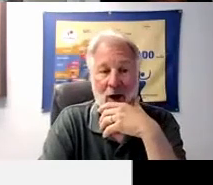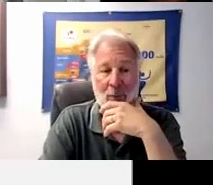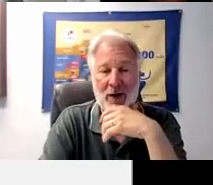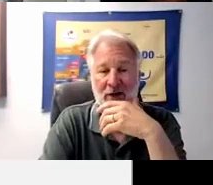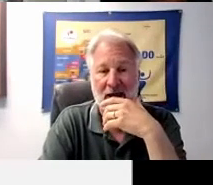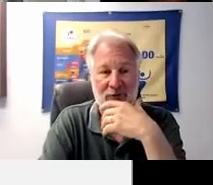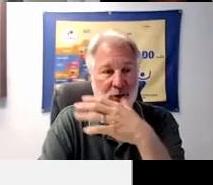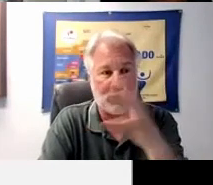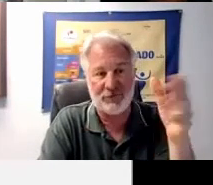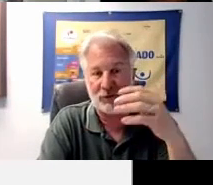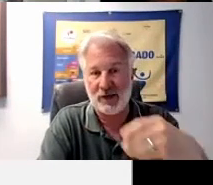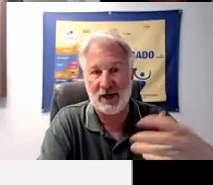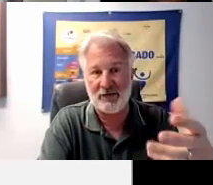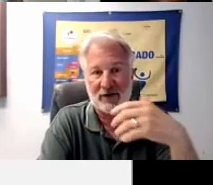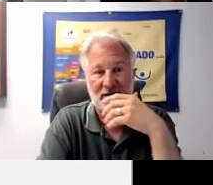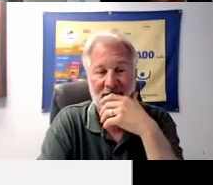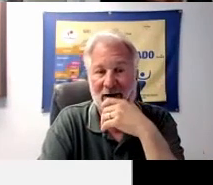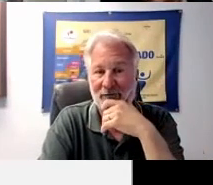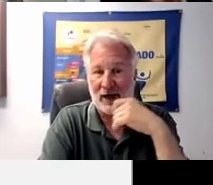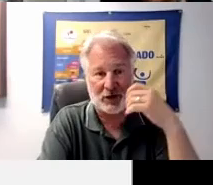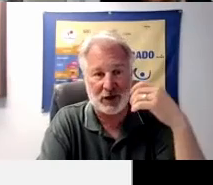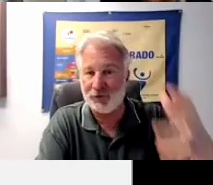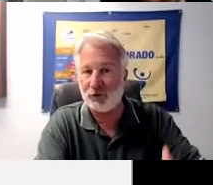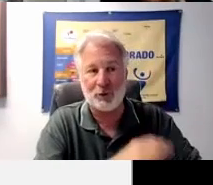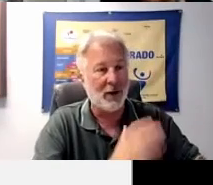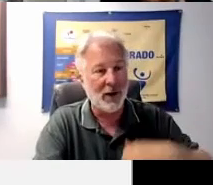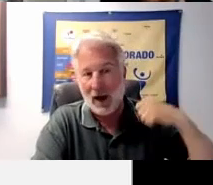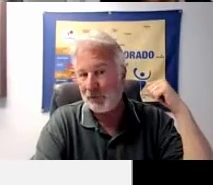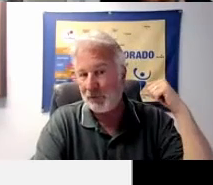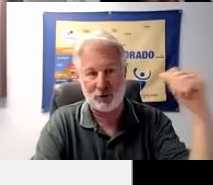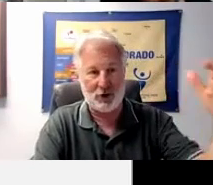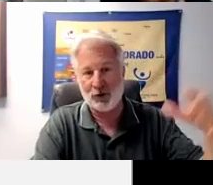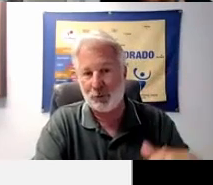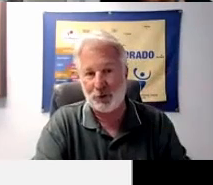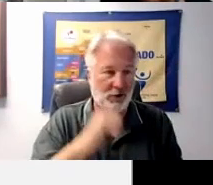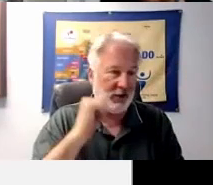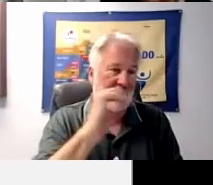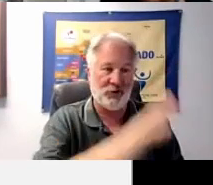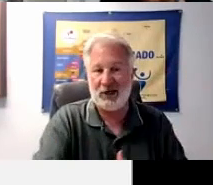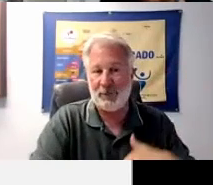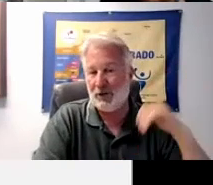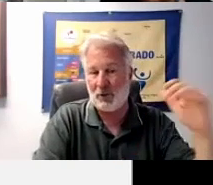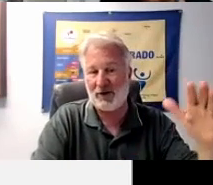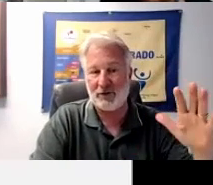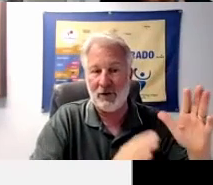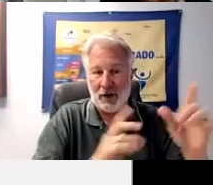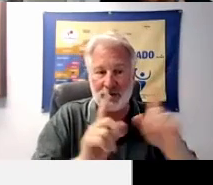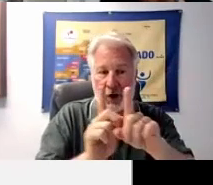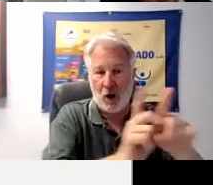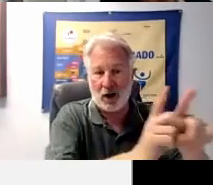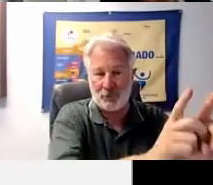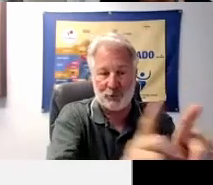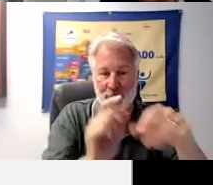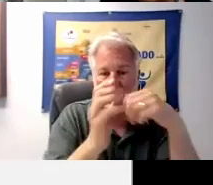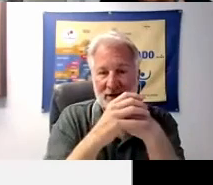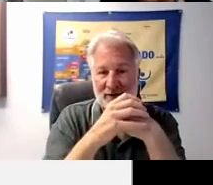and help educate those individuals that have devices out there, how to get on Zoom, how to turn on your computer and get on your email or whatever, and do that,